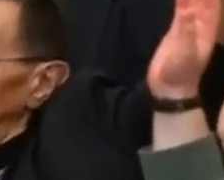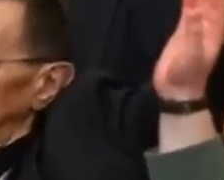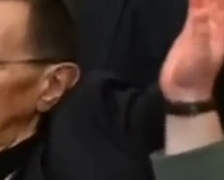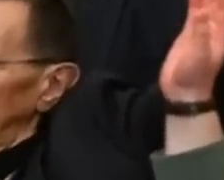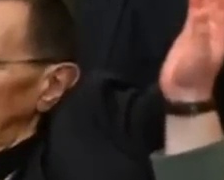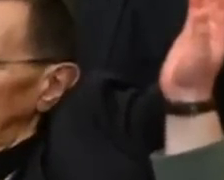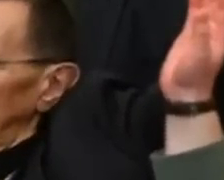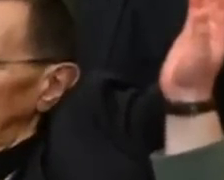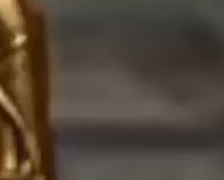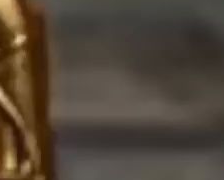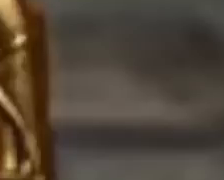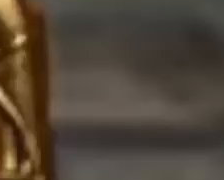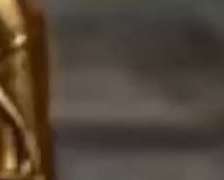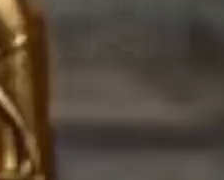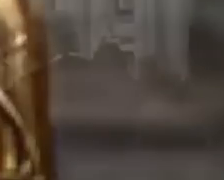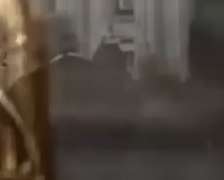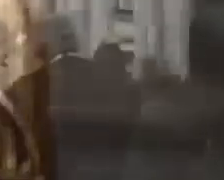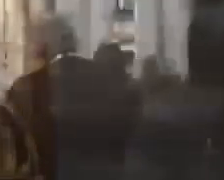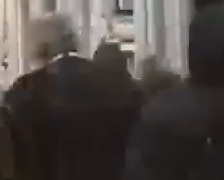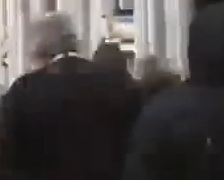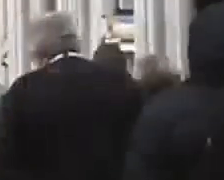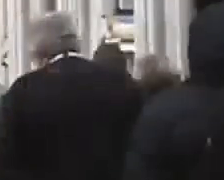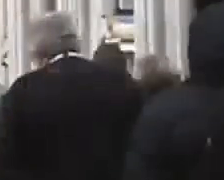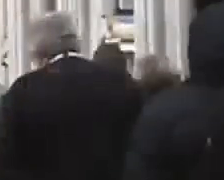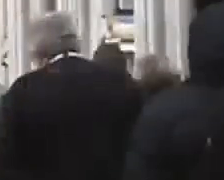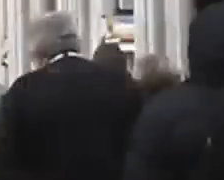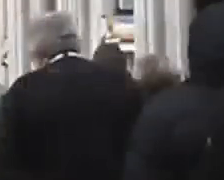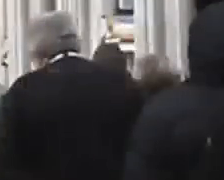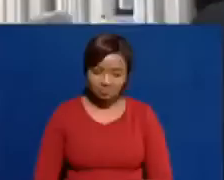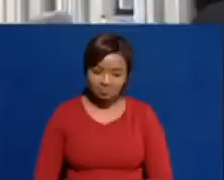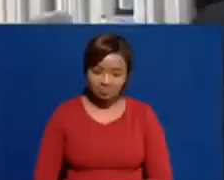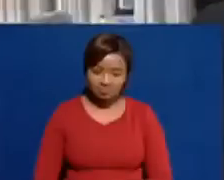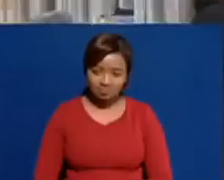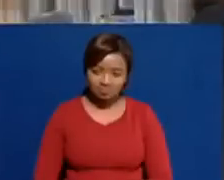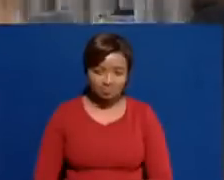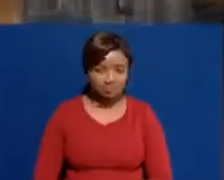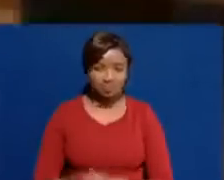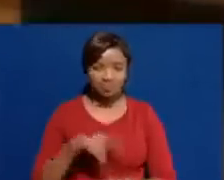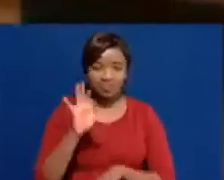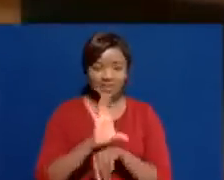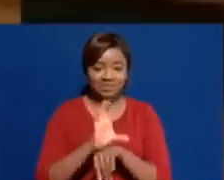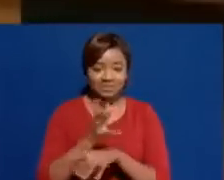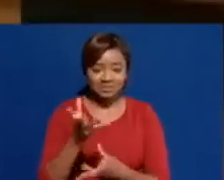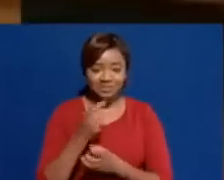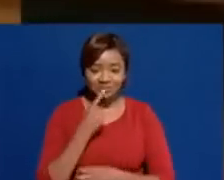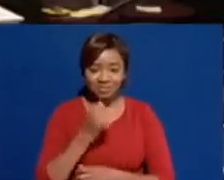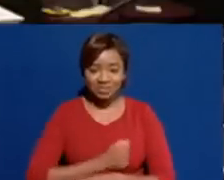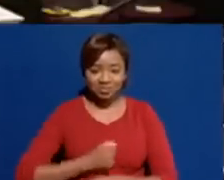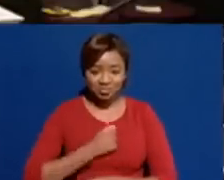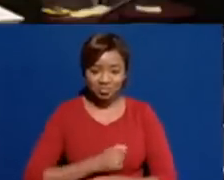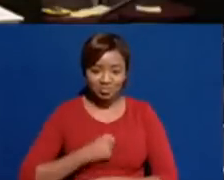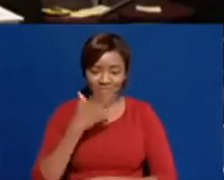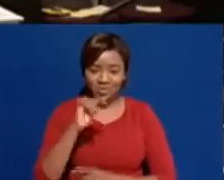couples. The synod also agreed that the church will apologize for the harm it has caused to